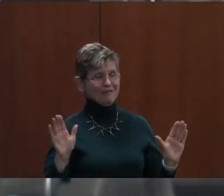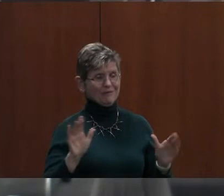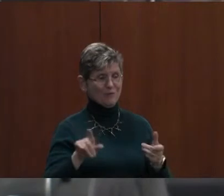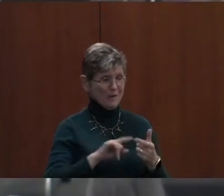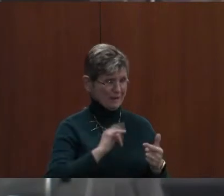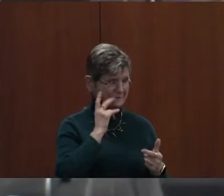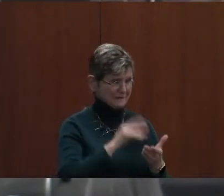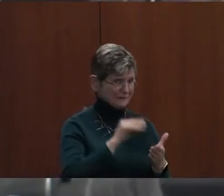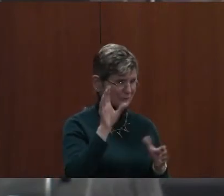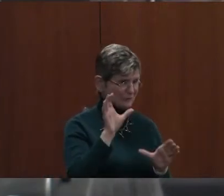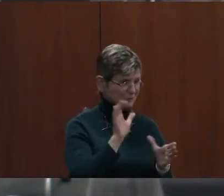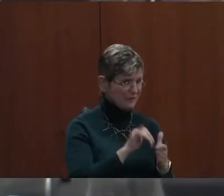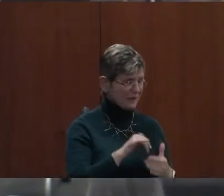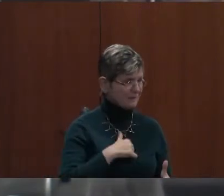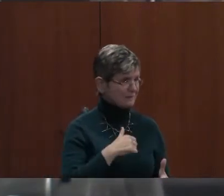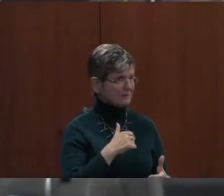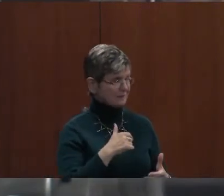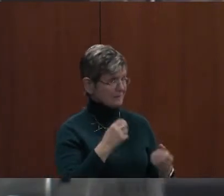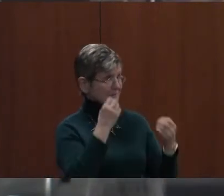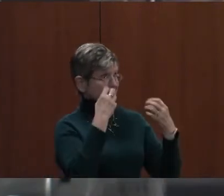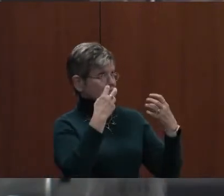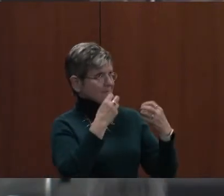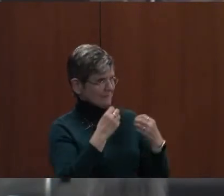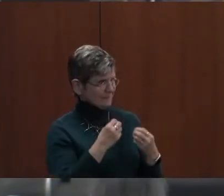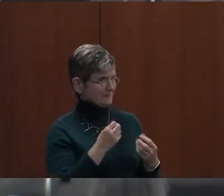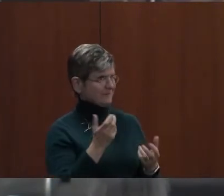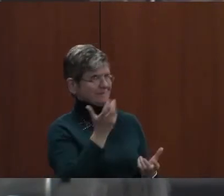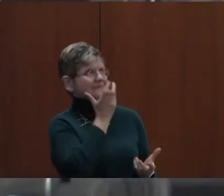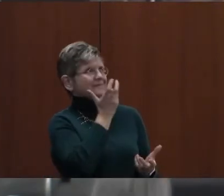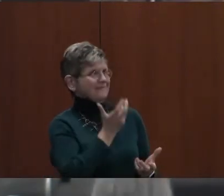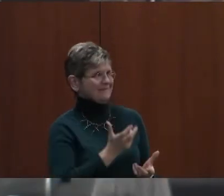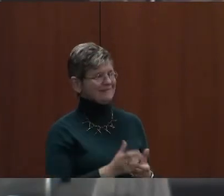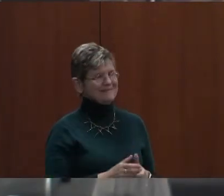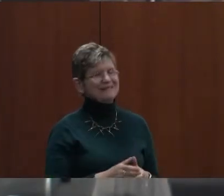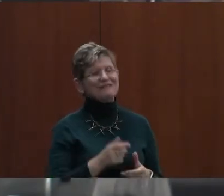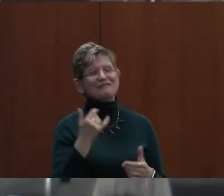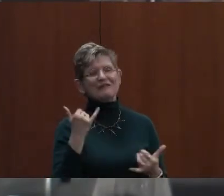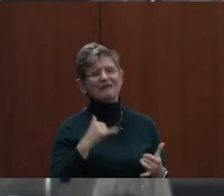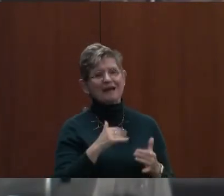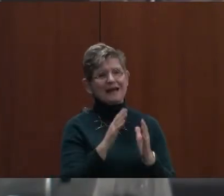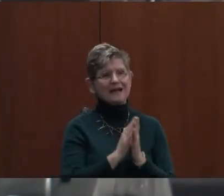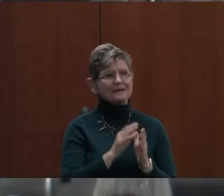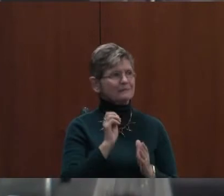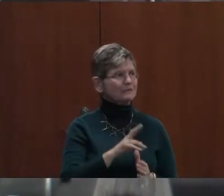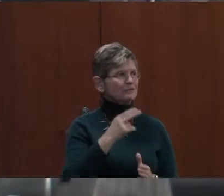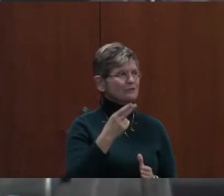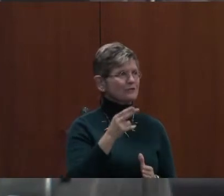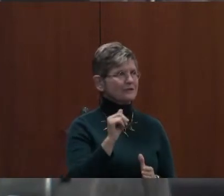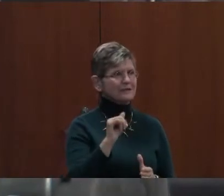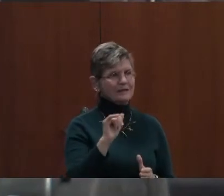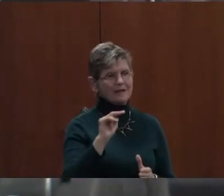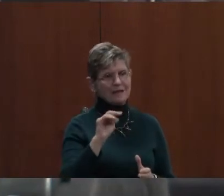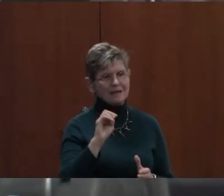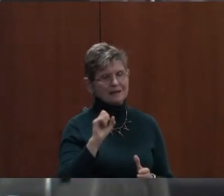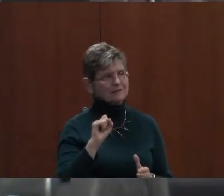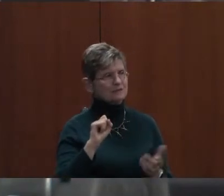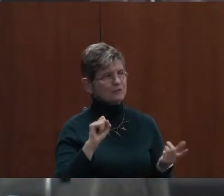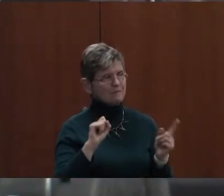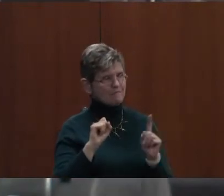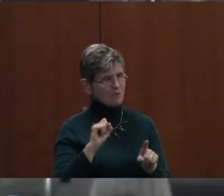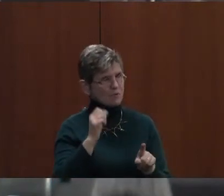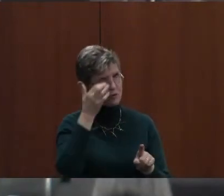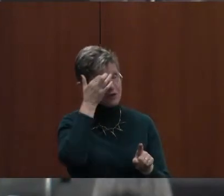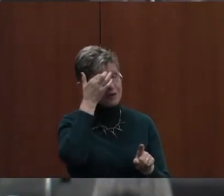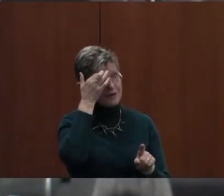just amazes me. So I appreciate their talent so much. Right now, I'm going to ask Mr. Haynes to come forward. He's Recruitment and